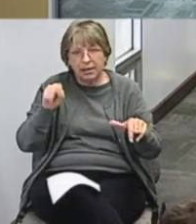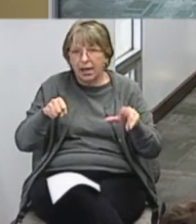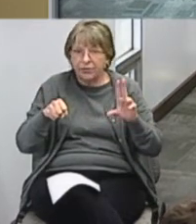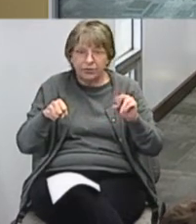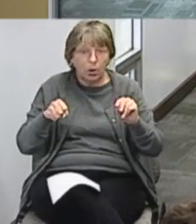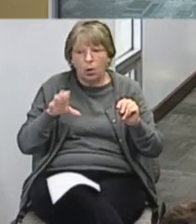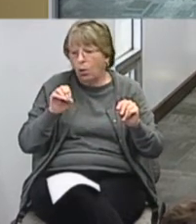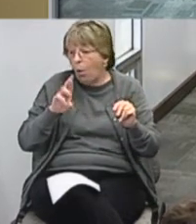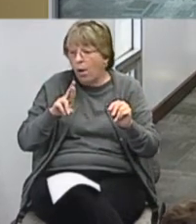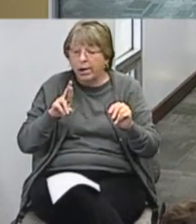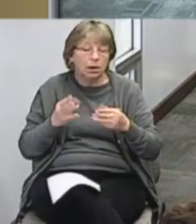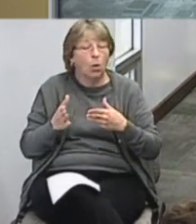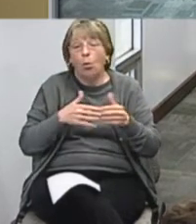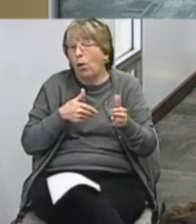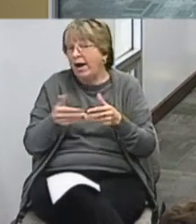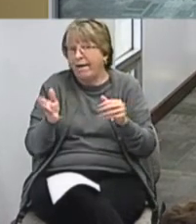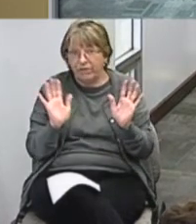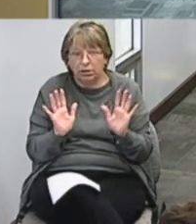whatever,